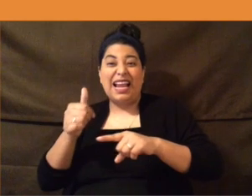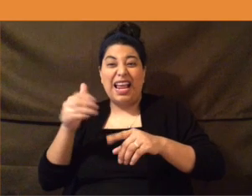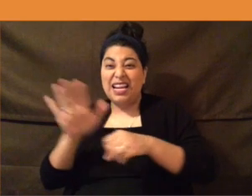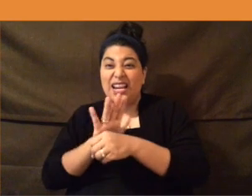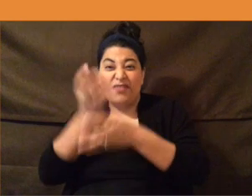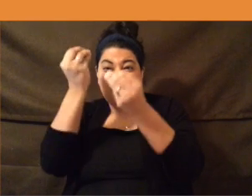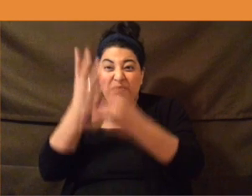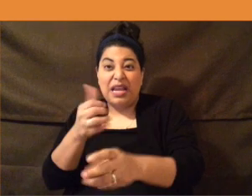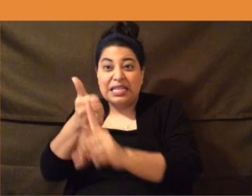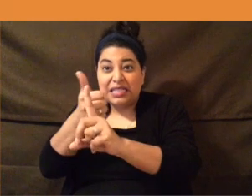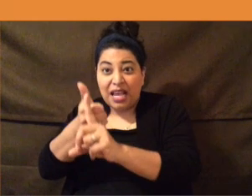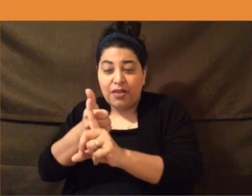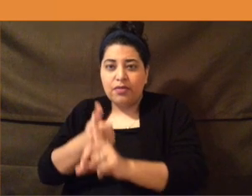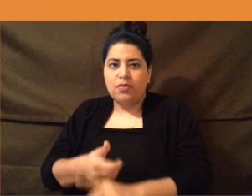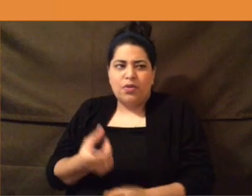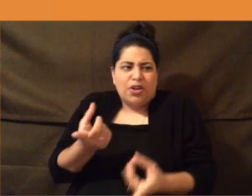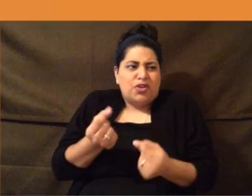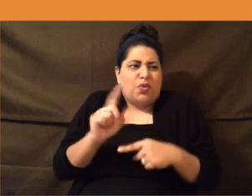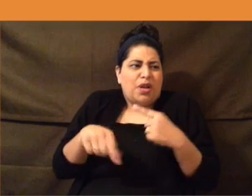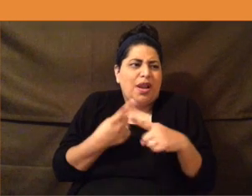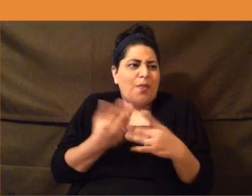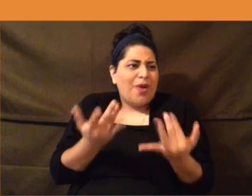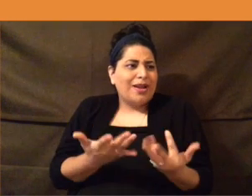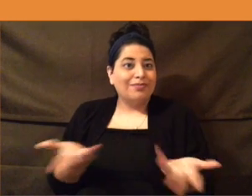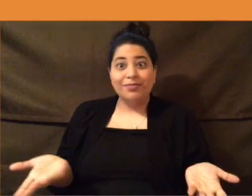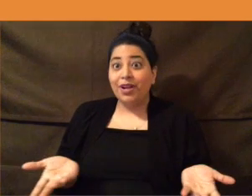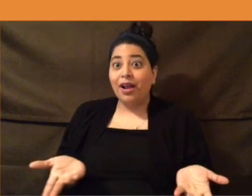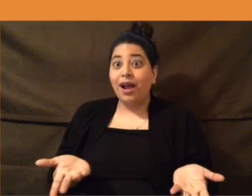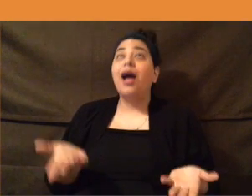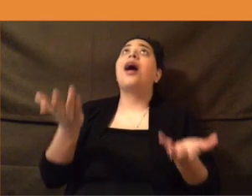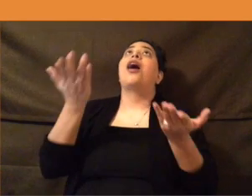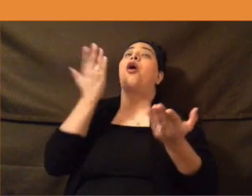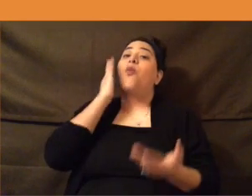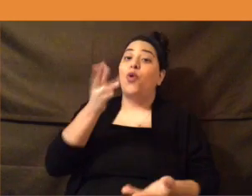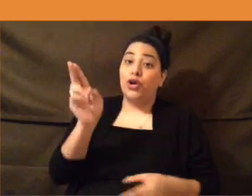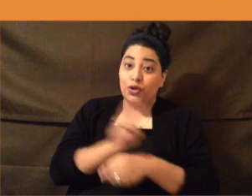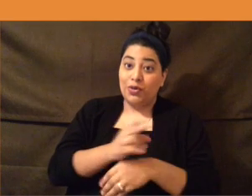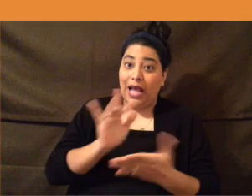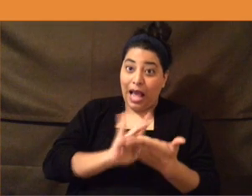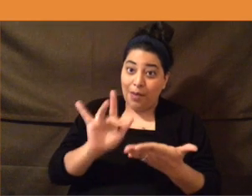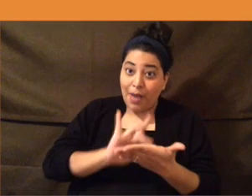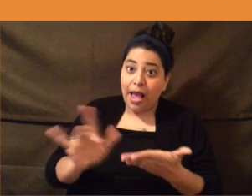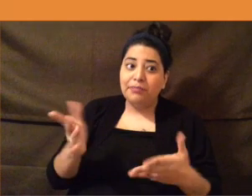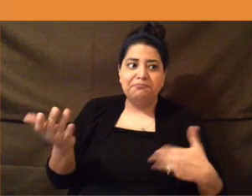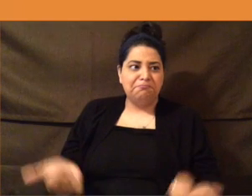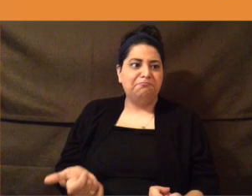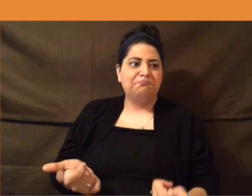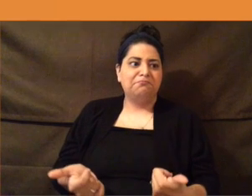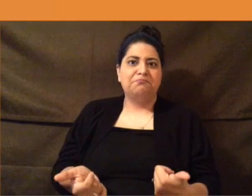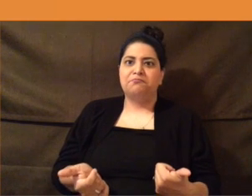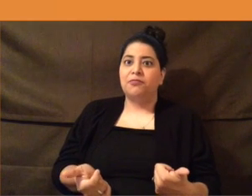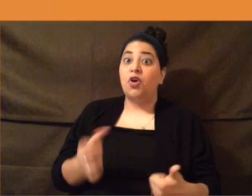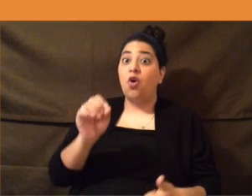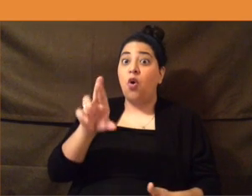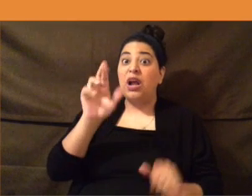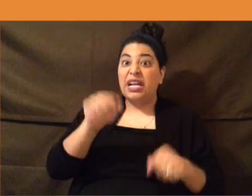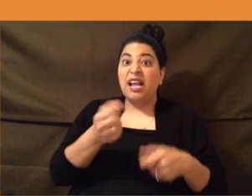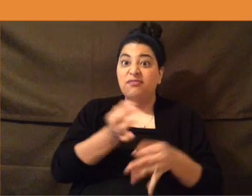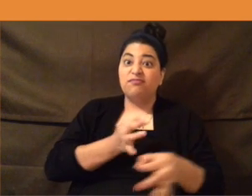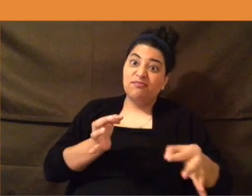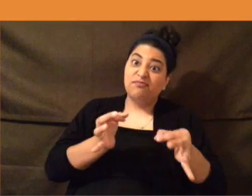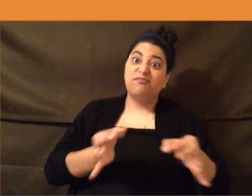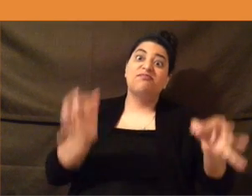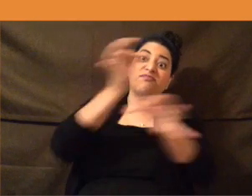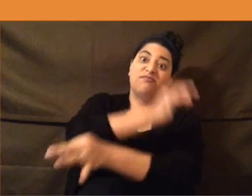needs a buddy. So what am I doing while I'm waiting? Oh, I'm going to use the iPad. While you are waiting, you may use the